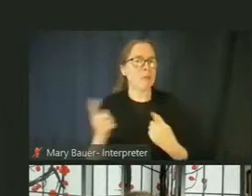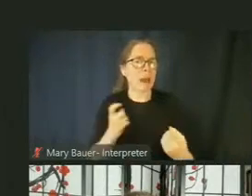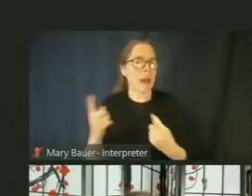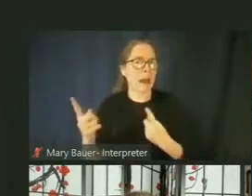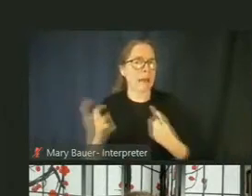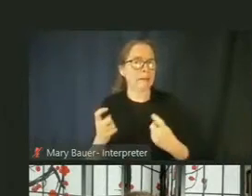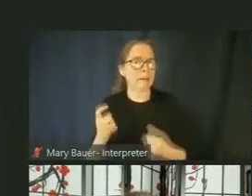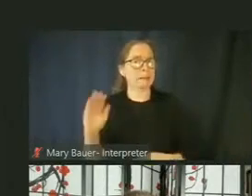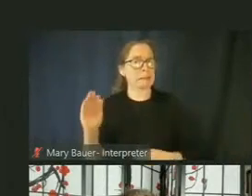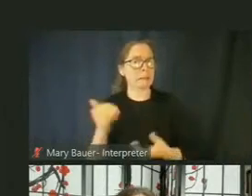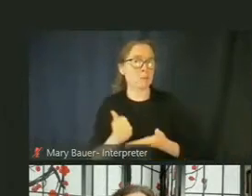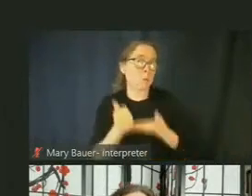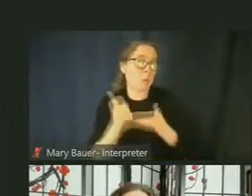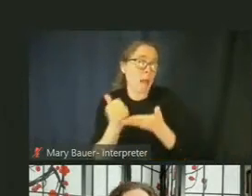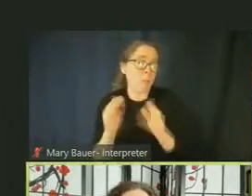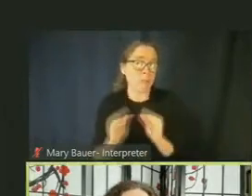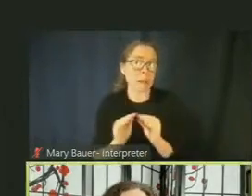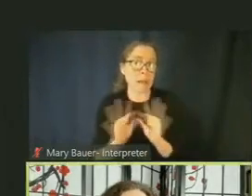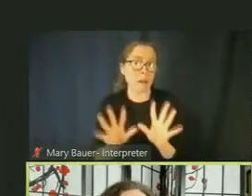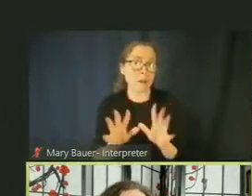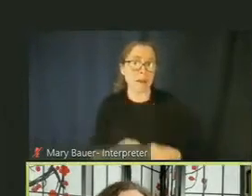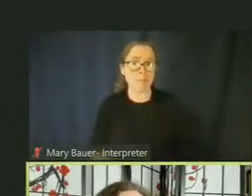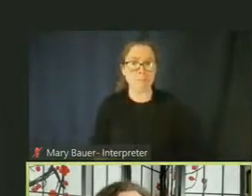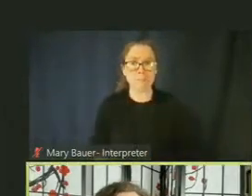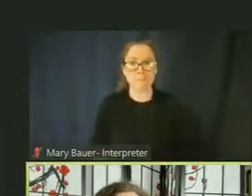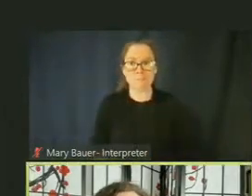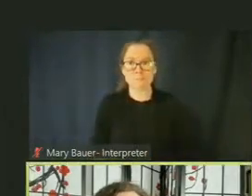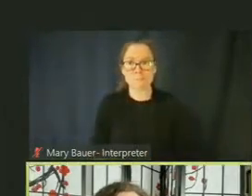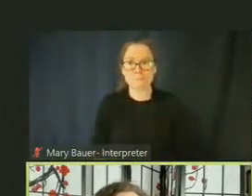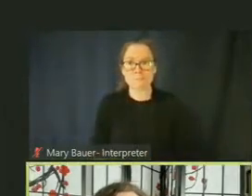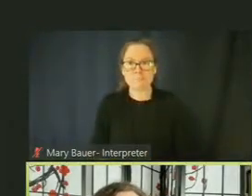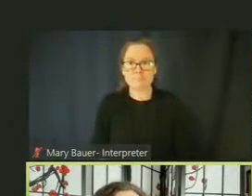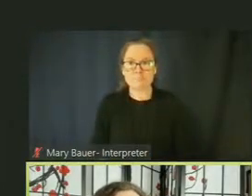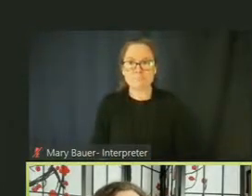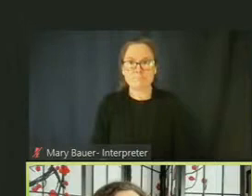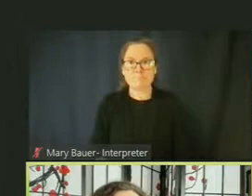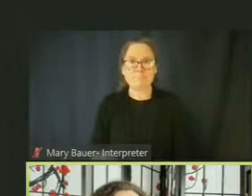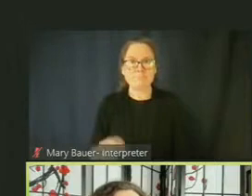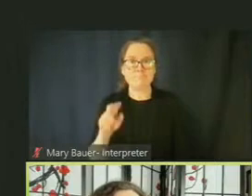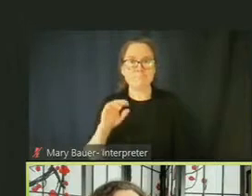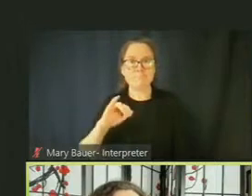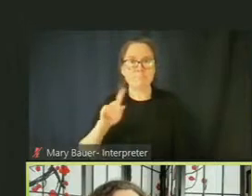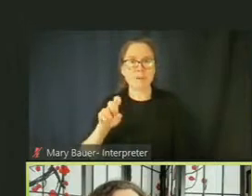and helpful. Could I chime in on that question as well?